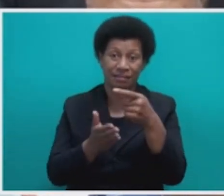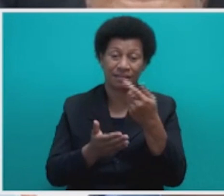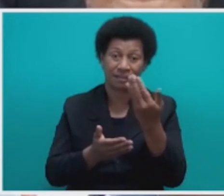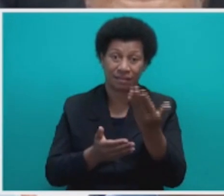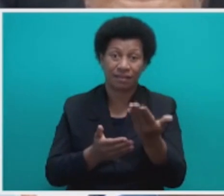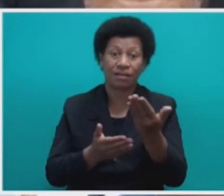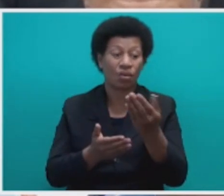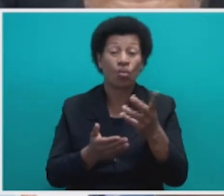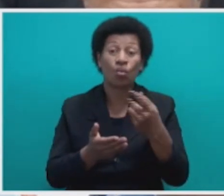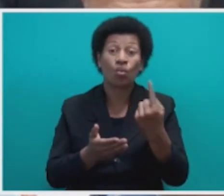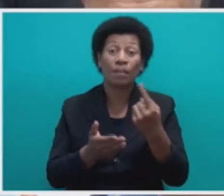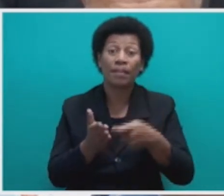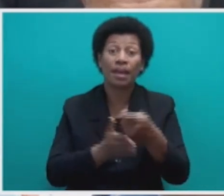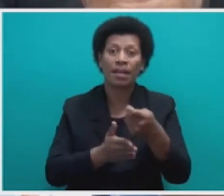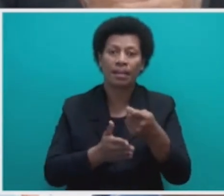the consumers.